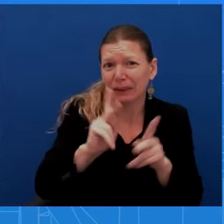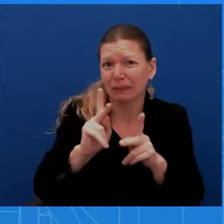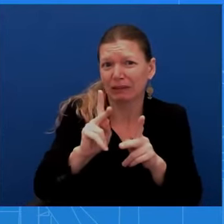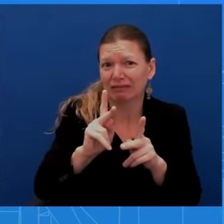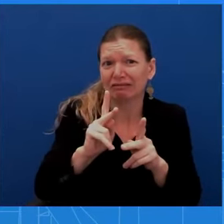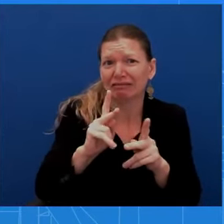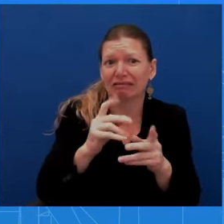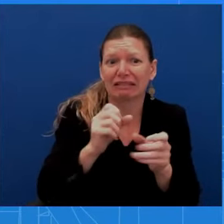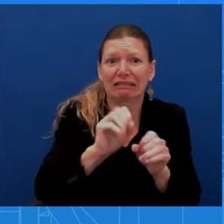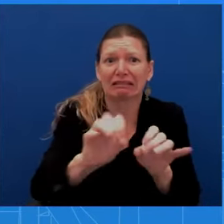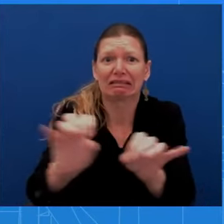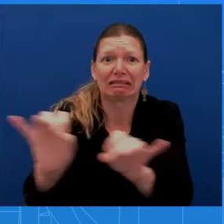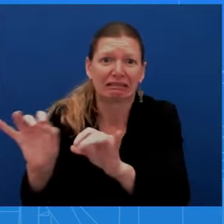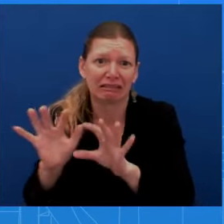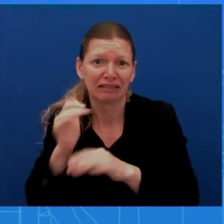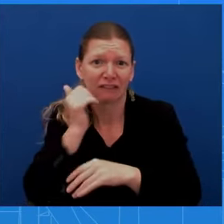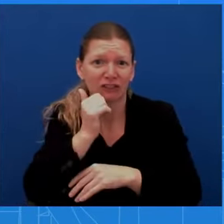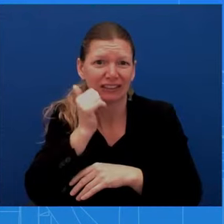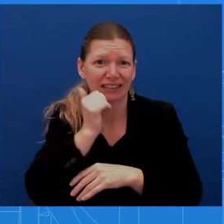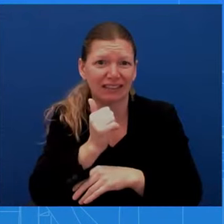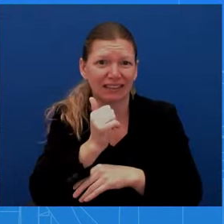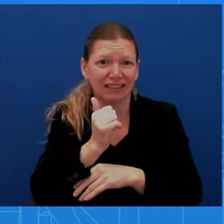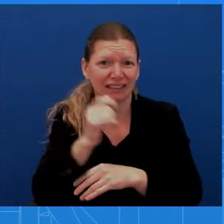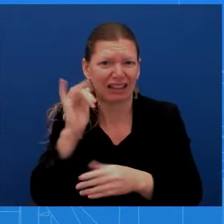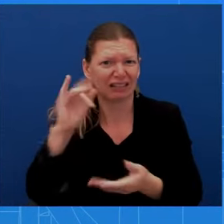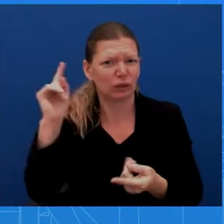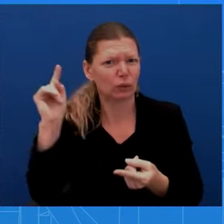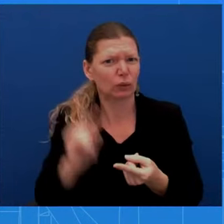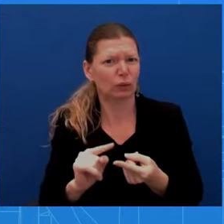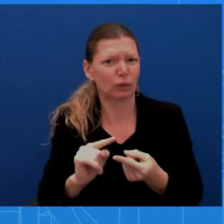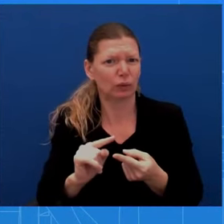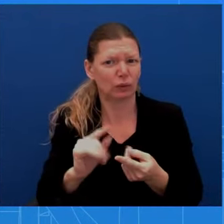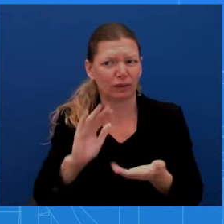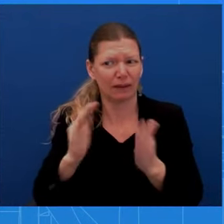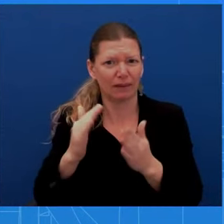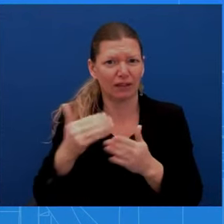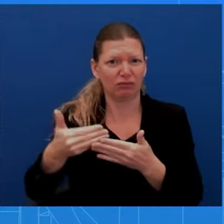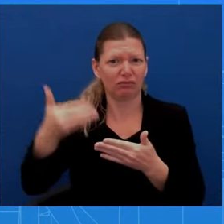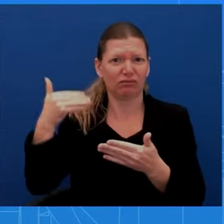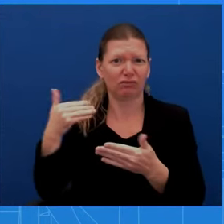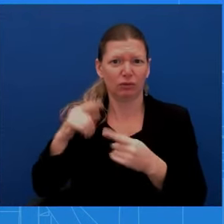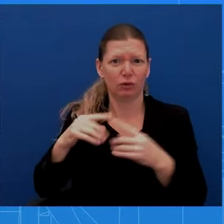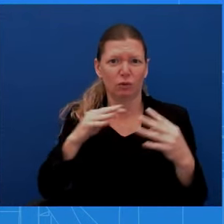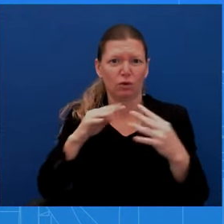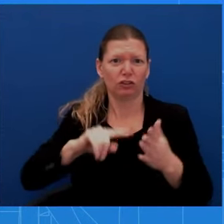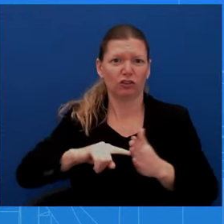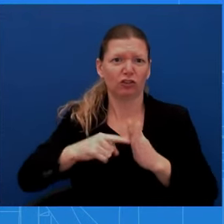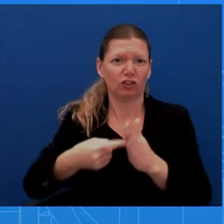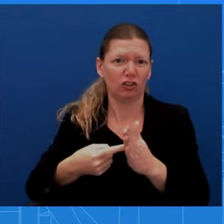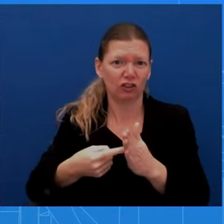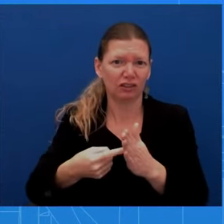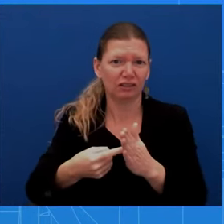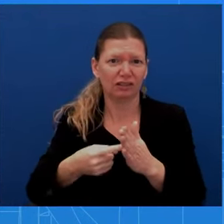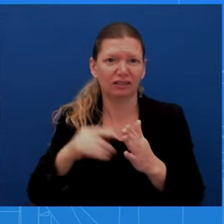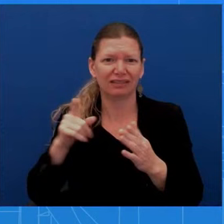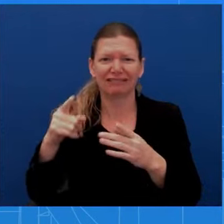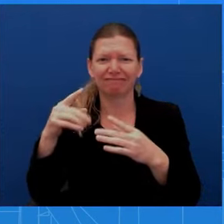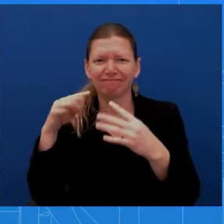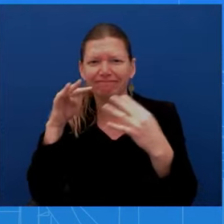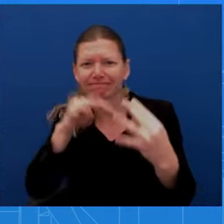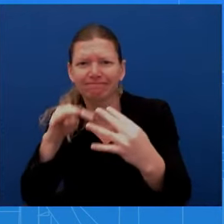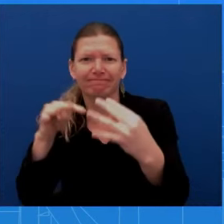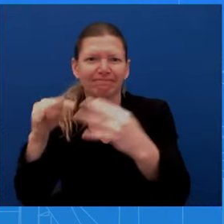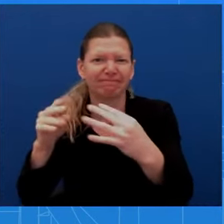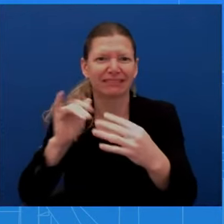make it harder to get stuff in there, but more work needs to be done. And I can, I can assure you that we're not going to take our eye off that ball. We know that there's many people